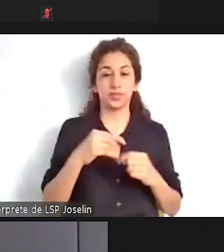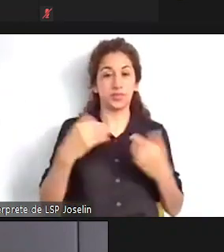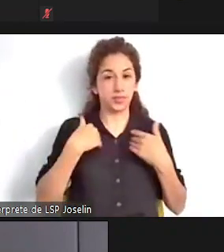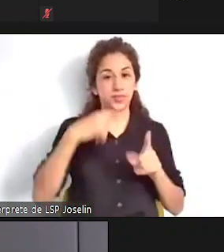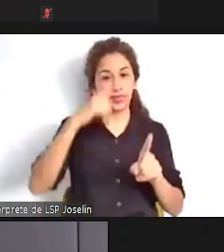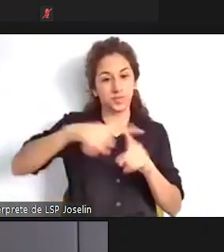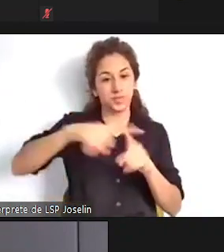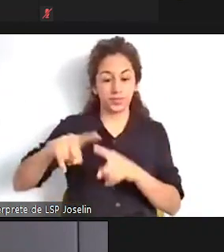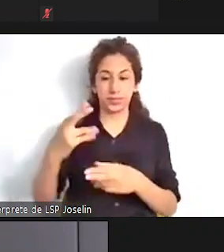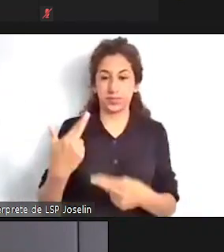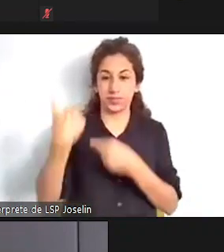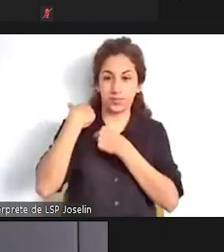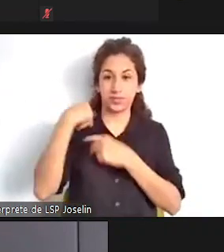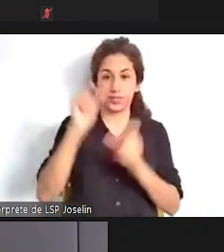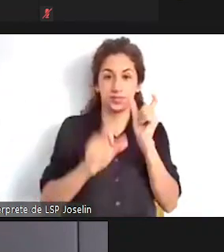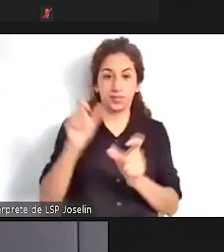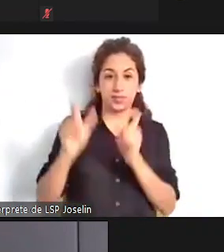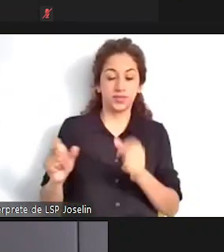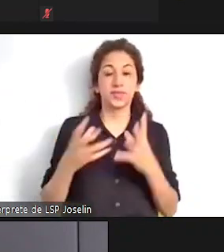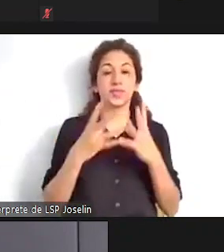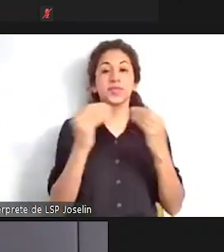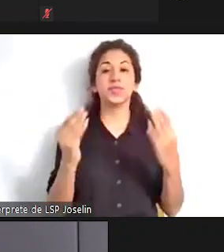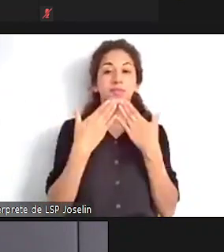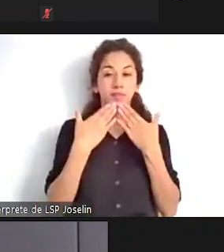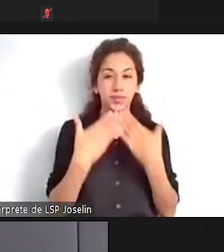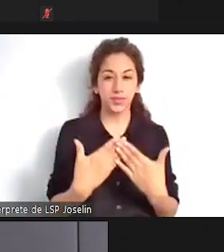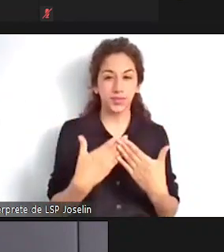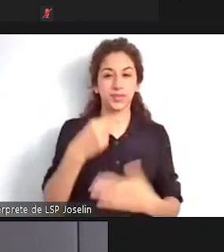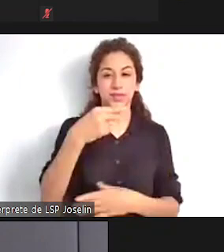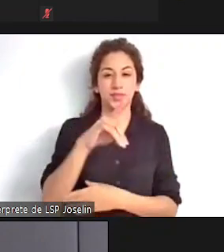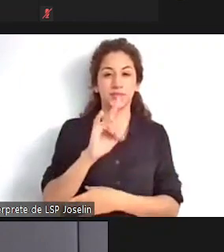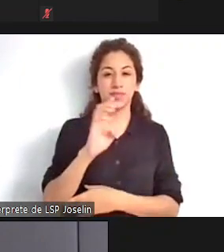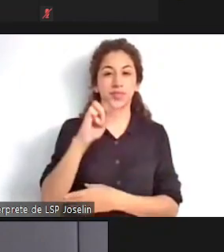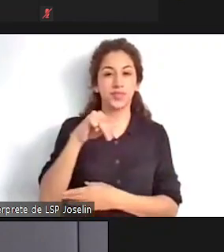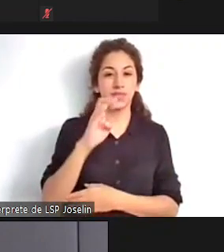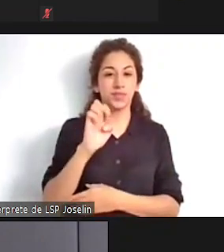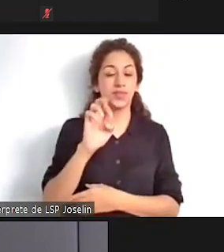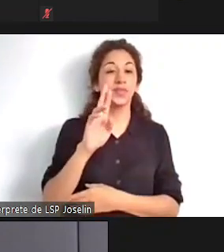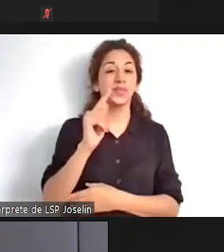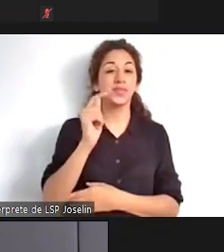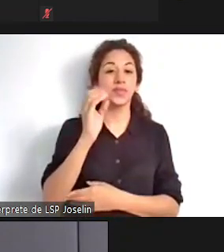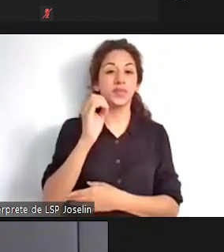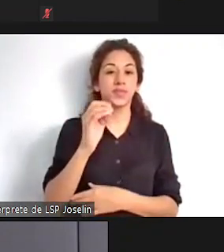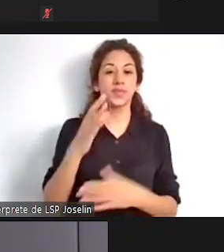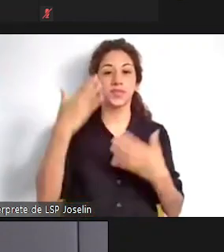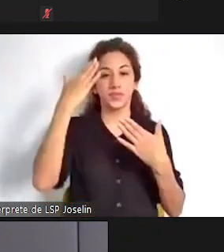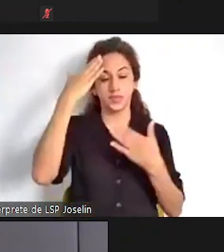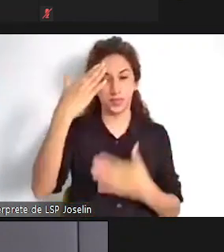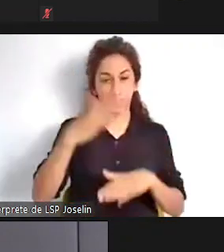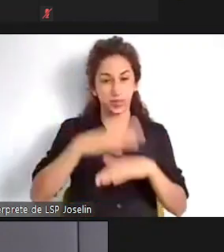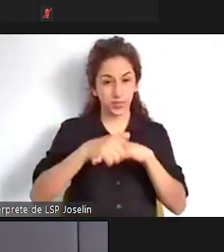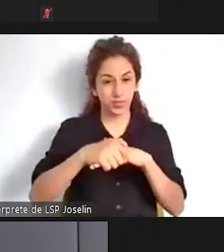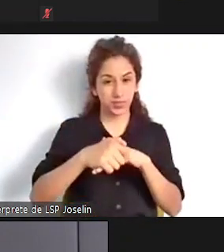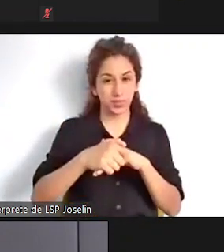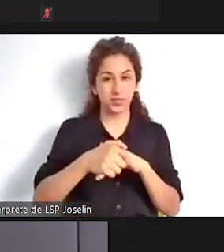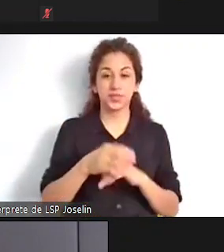challenges of these interactions thank you very much humberto a great uh